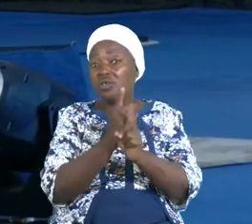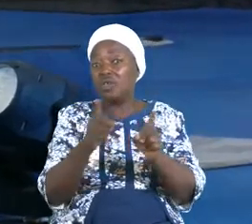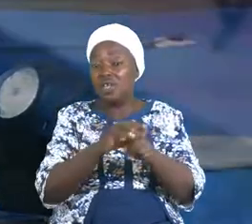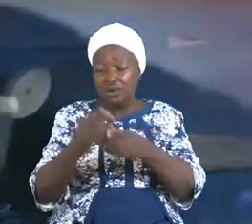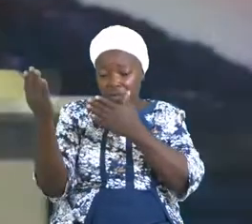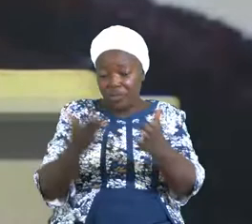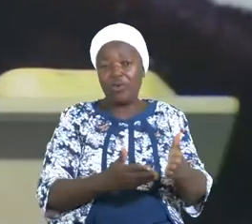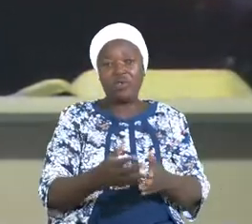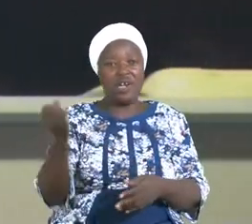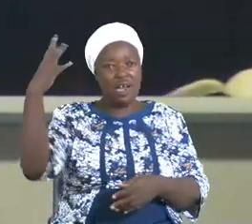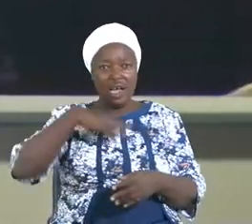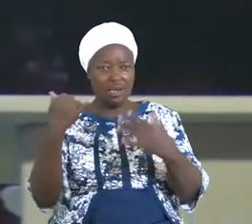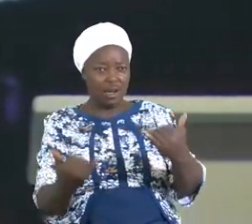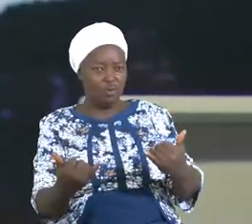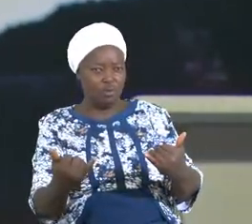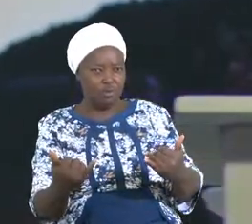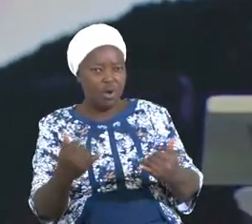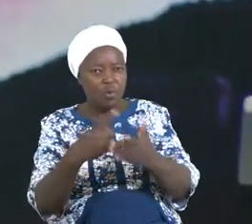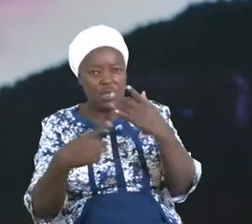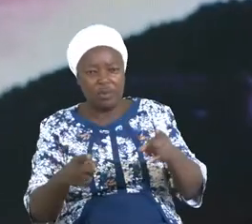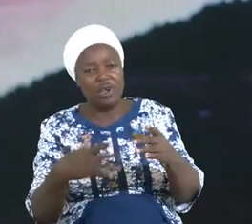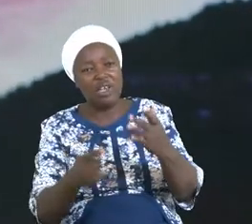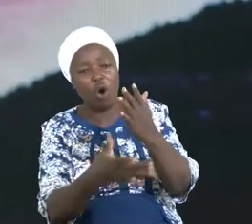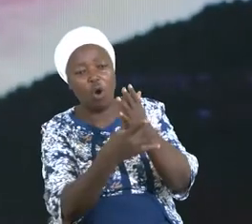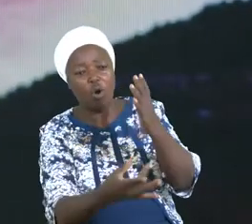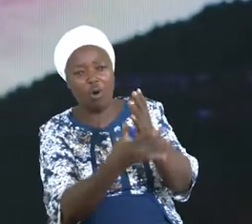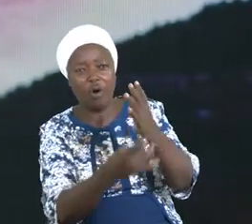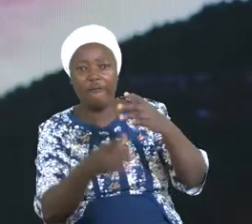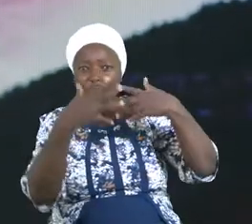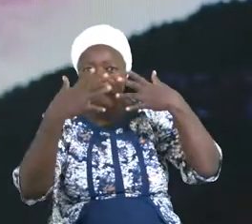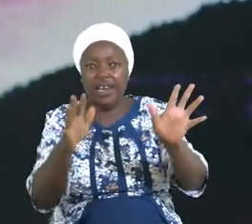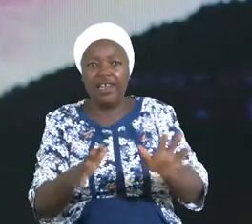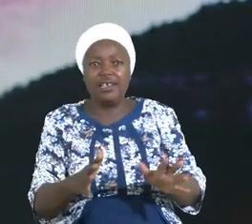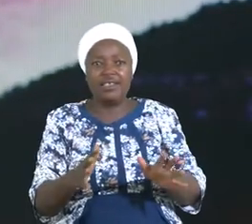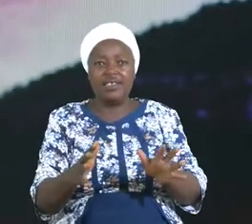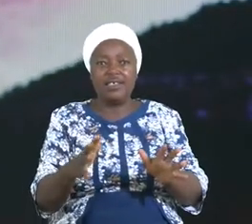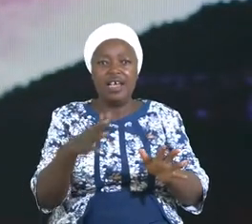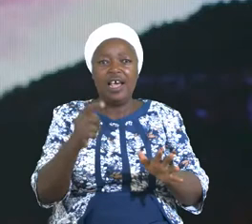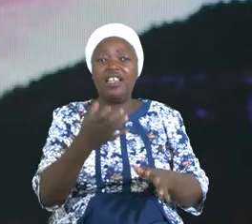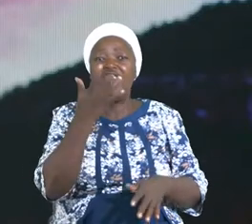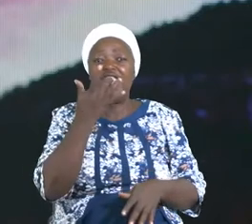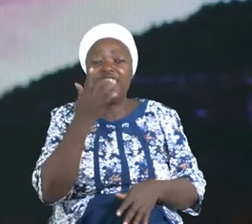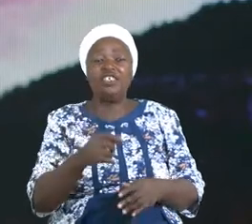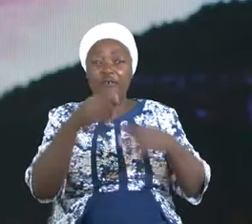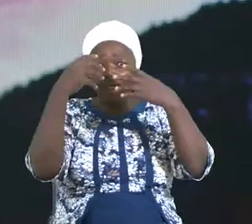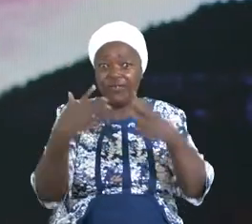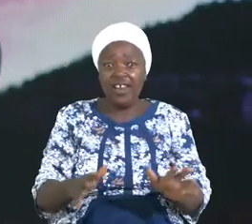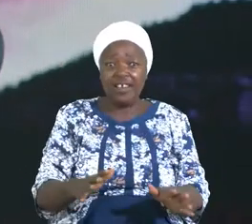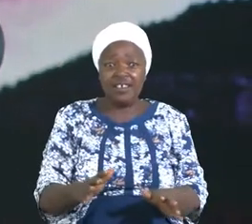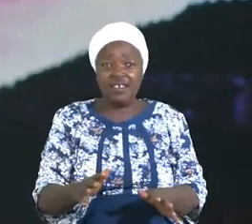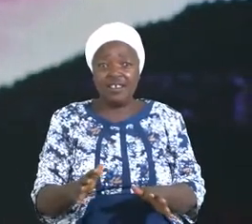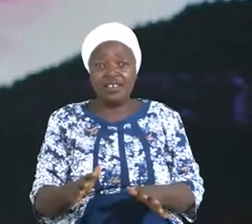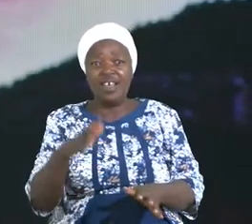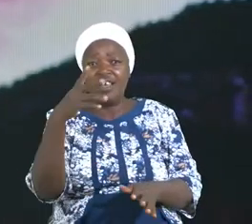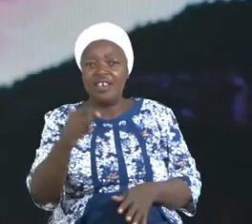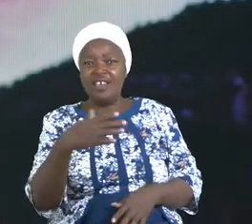happened? The oil is all gone. The batteries all gone. The things